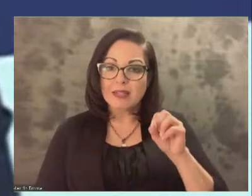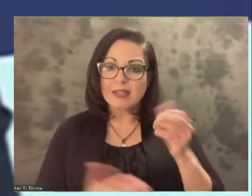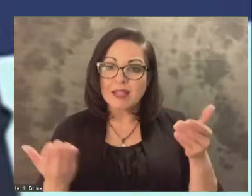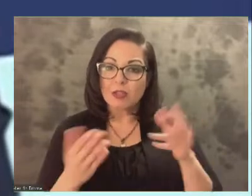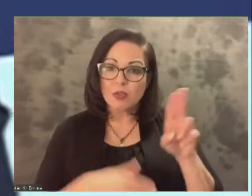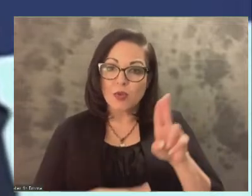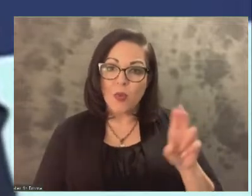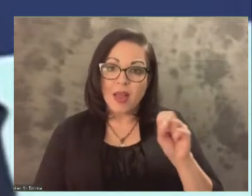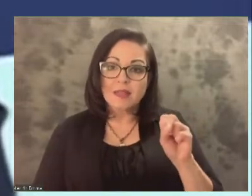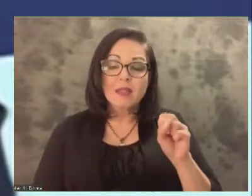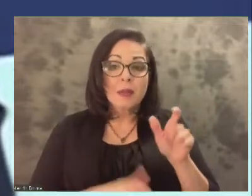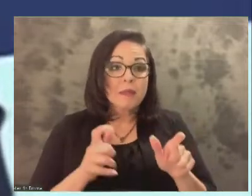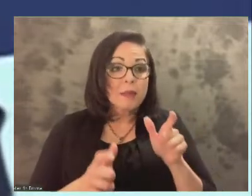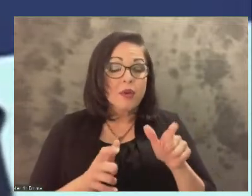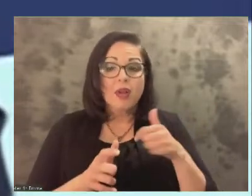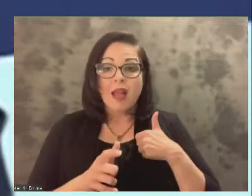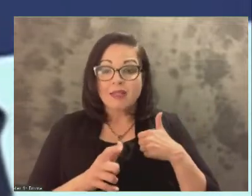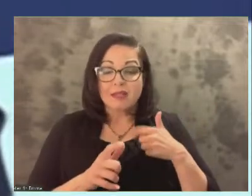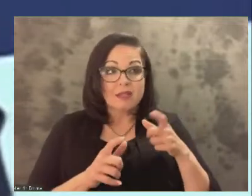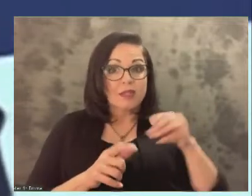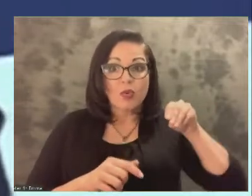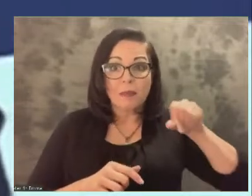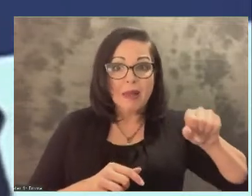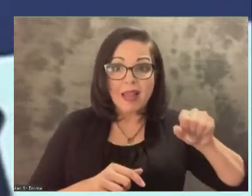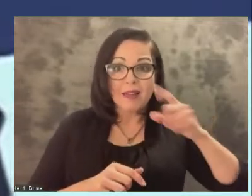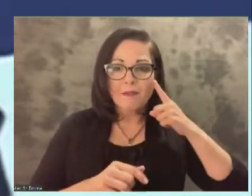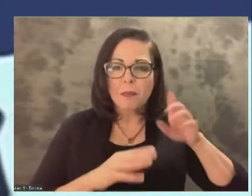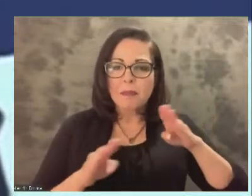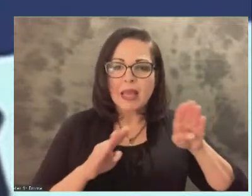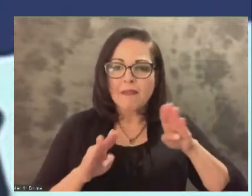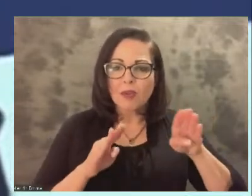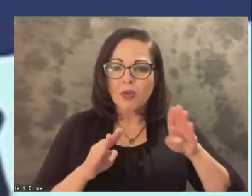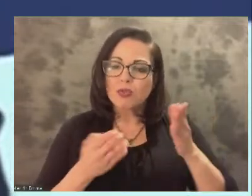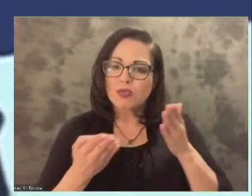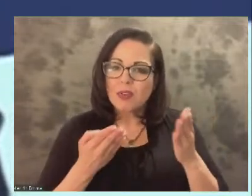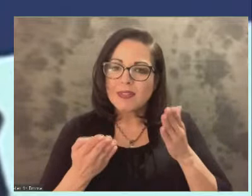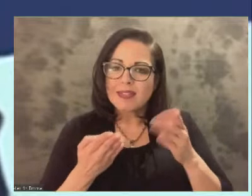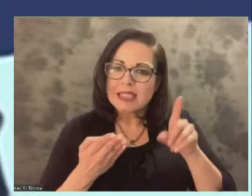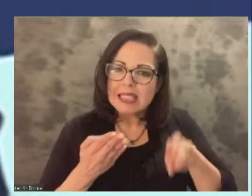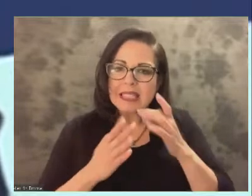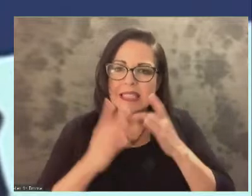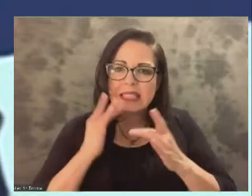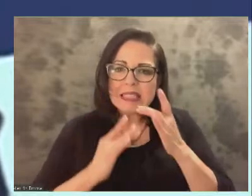not access or pay for the behavioral health services that were desperately needed.